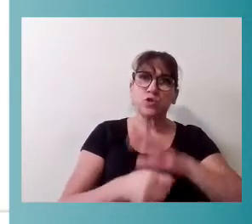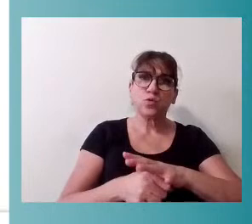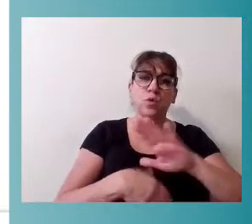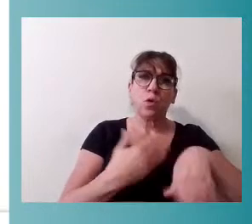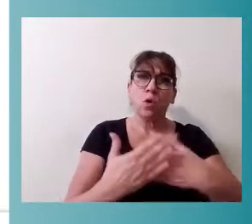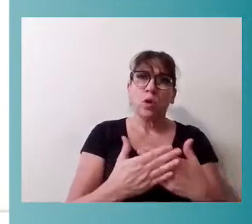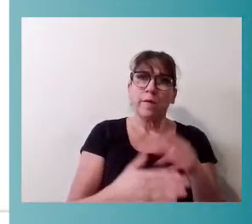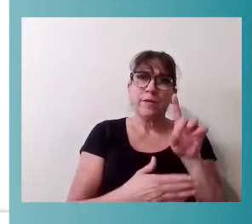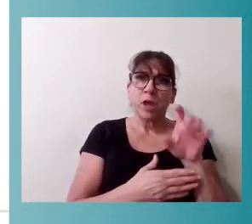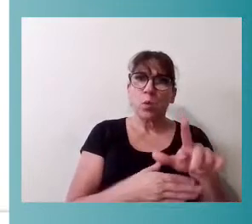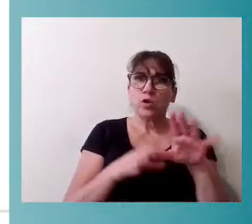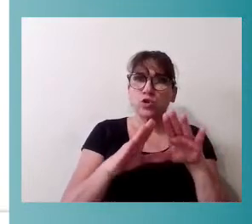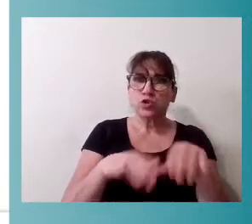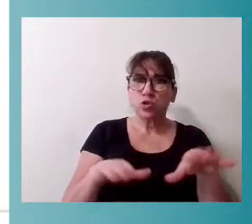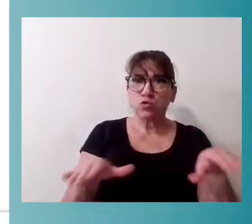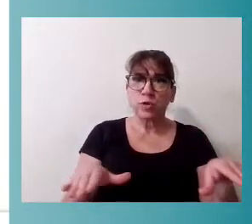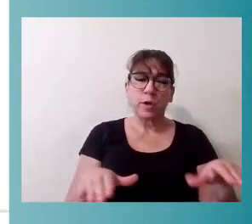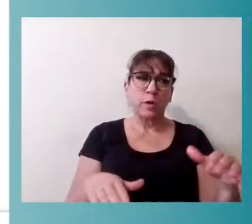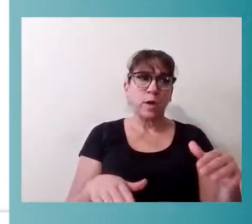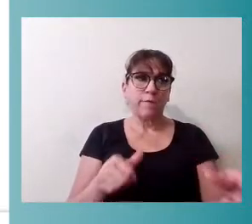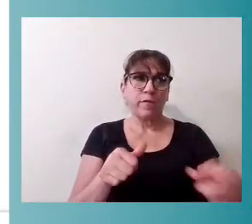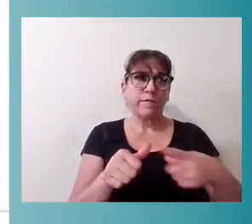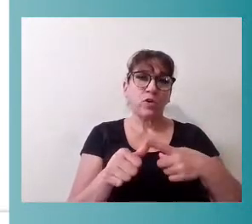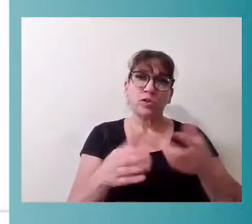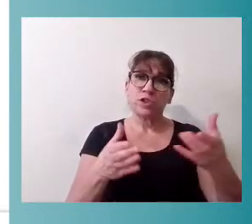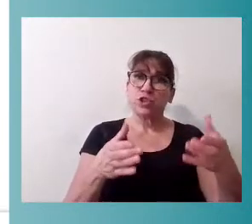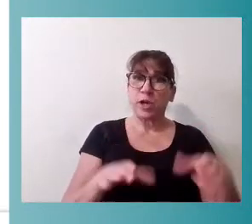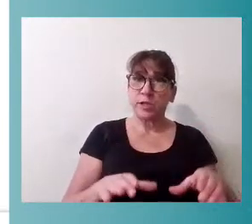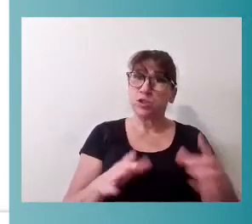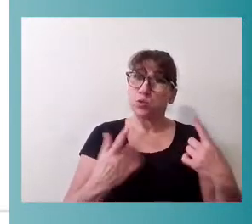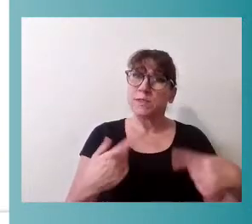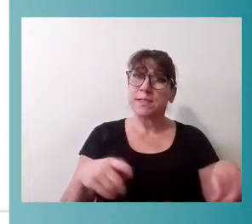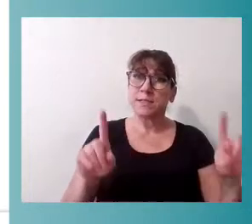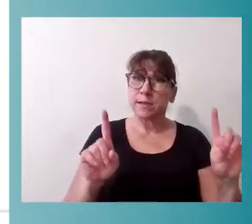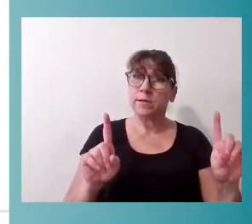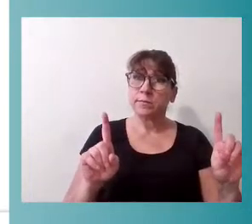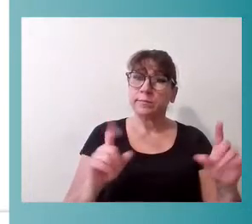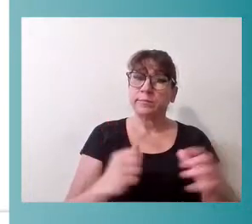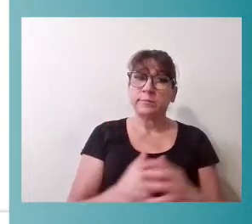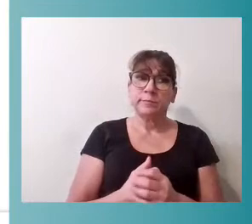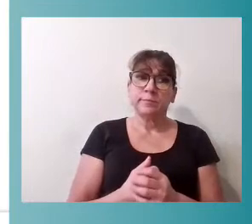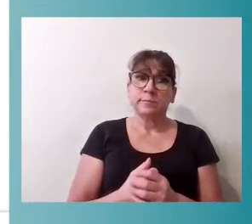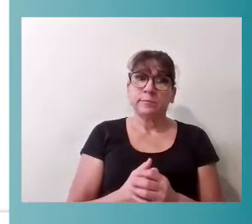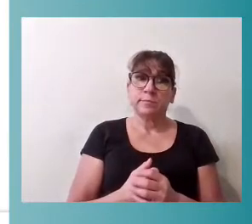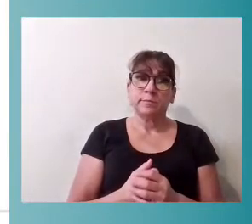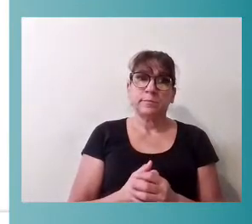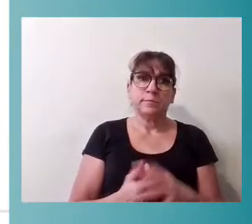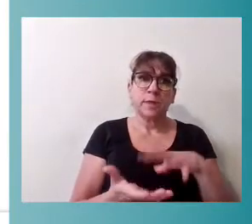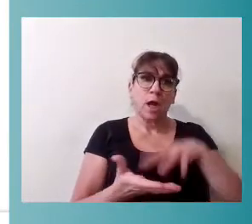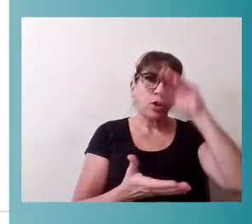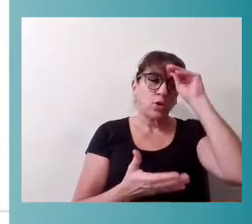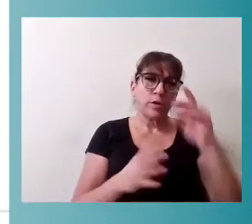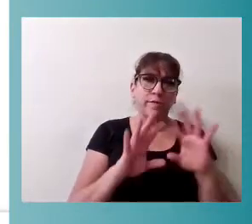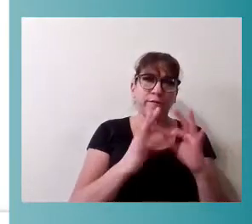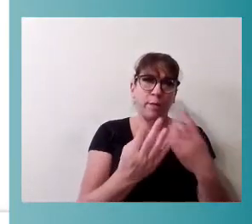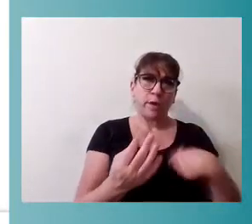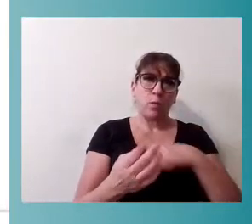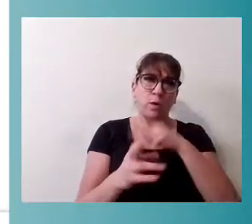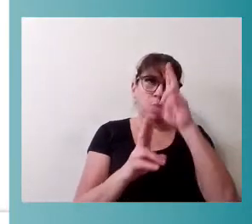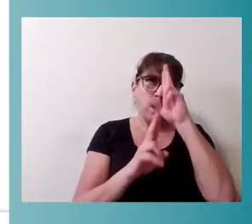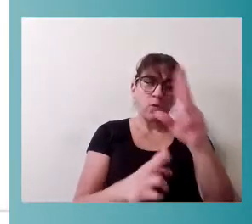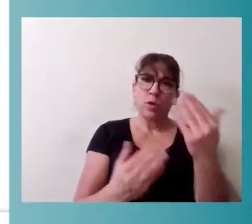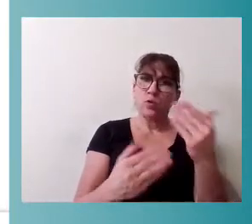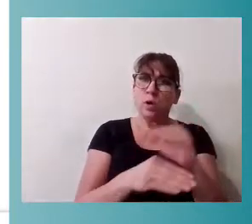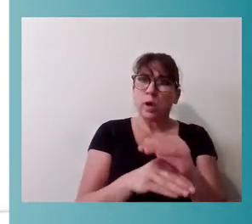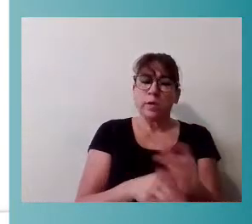Delaware's children have a first chance to succeed. I learned about the family we're honoring tonight